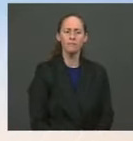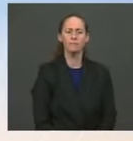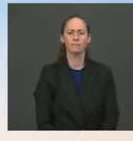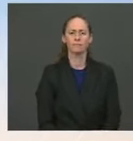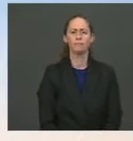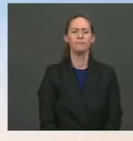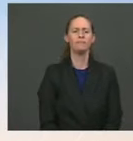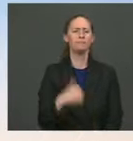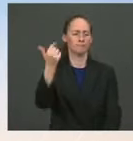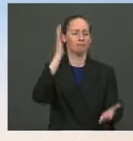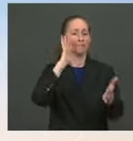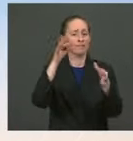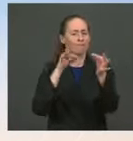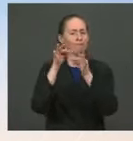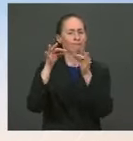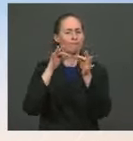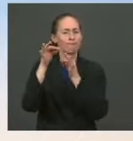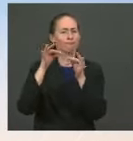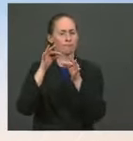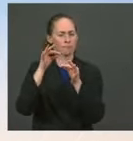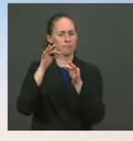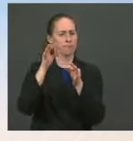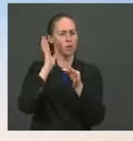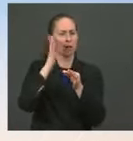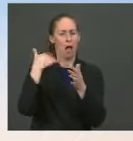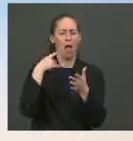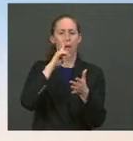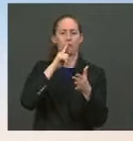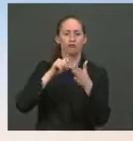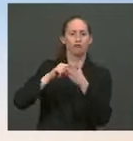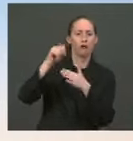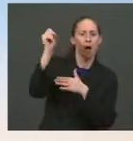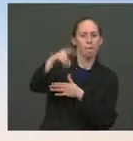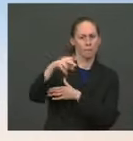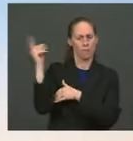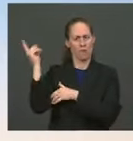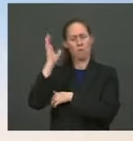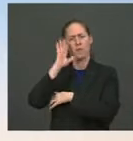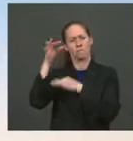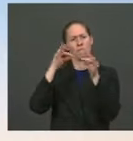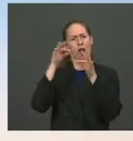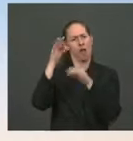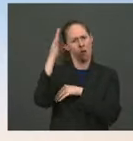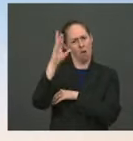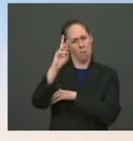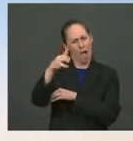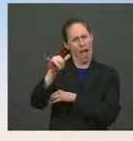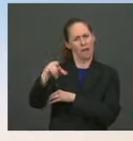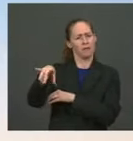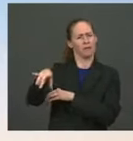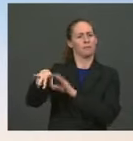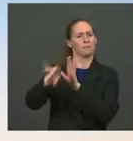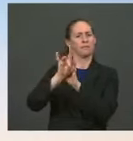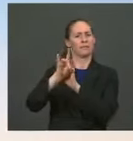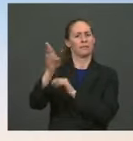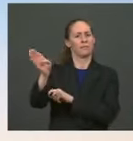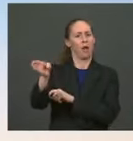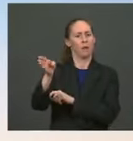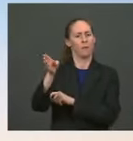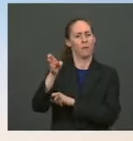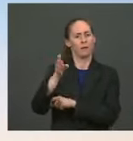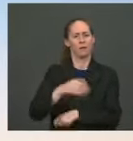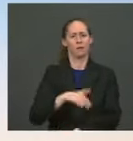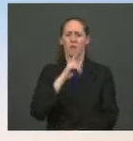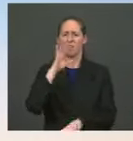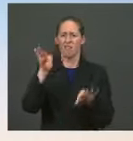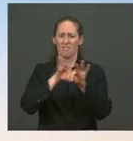But he'll lay that out for all of you as to why he's there. But as you can imagine, it's very important to the supply chain and all the work